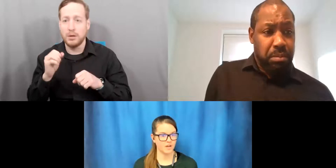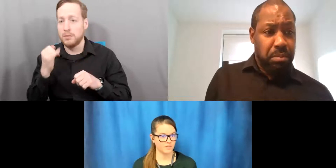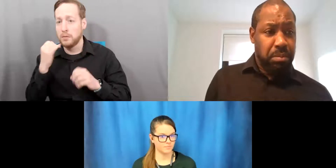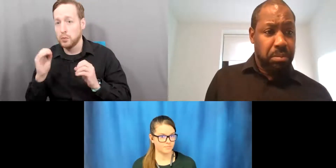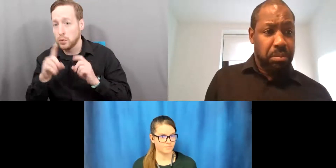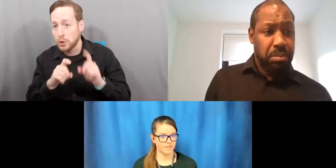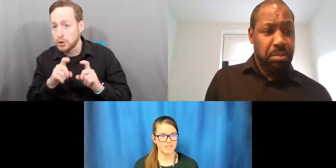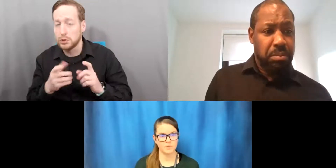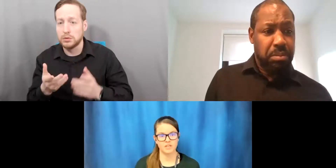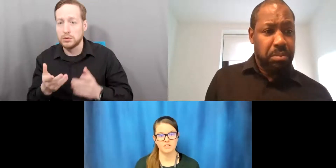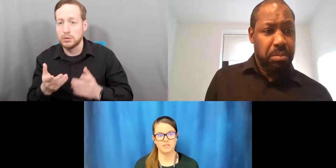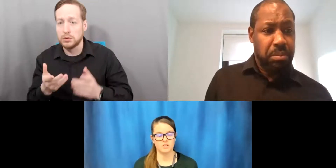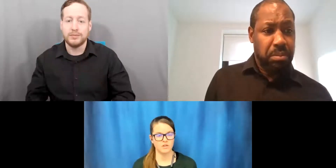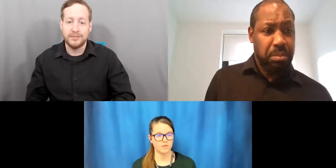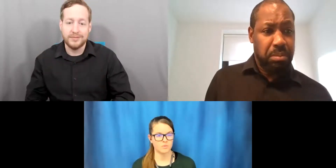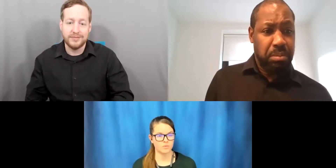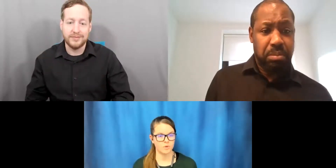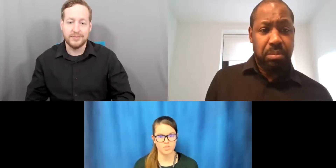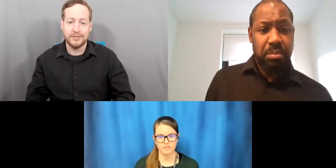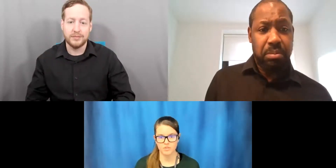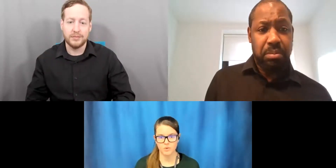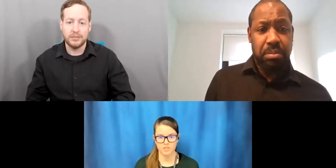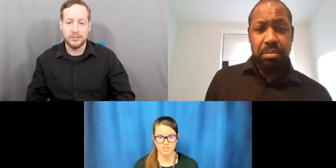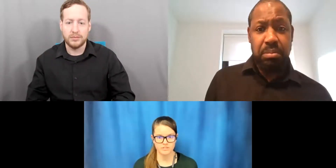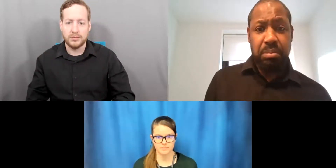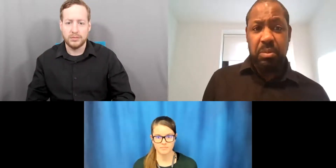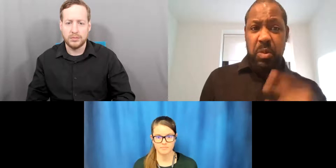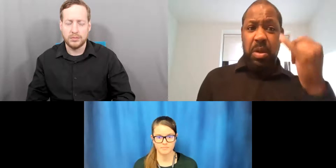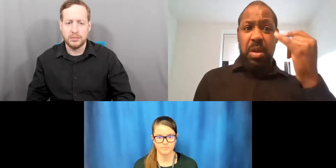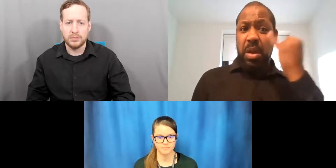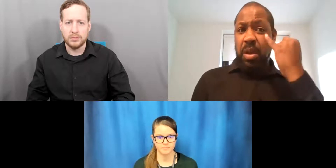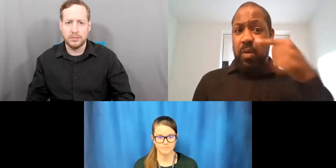If not, I guess we can move to a motion if there's no questions.